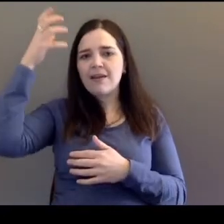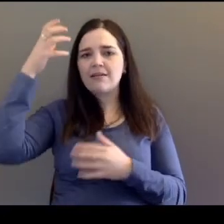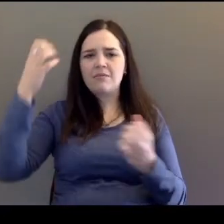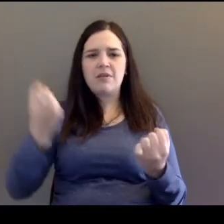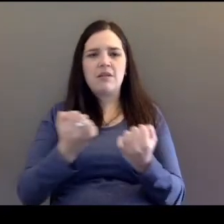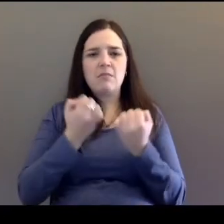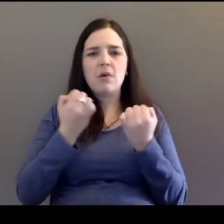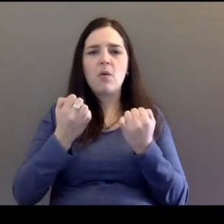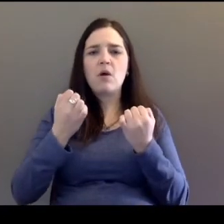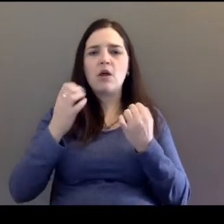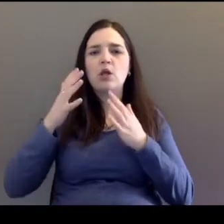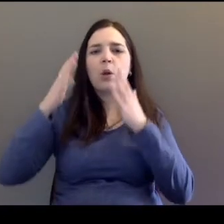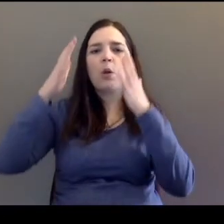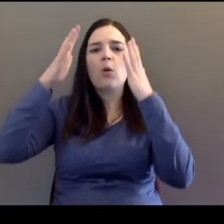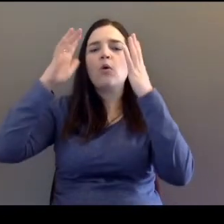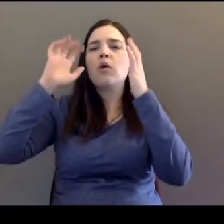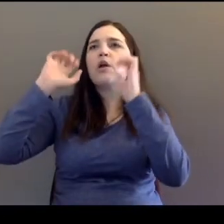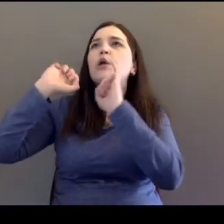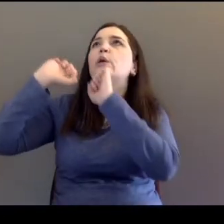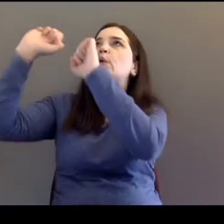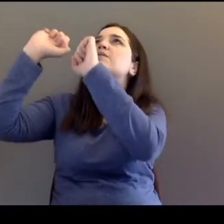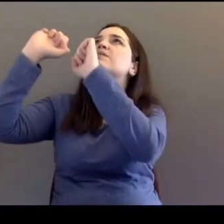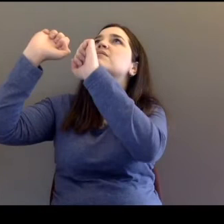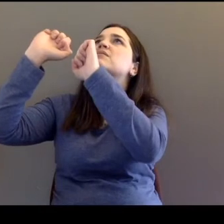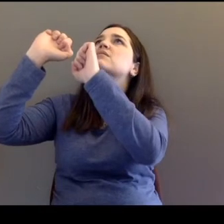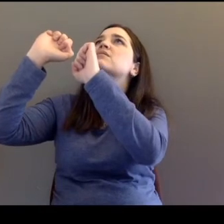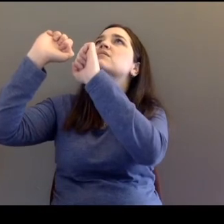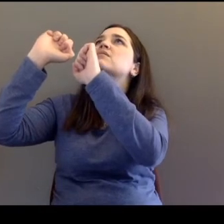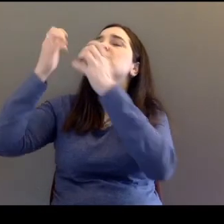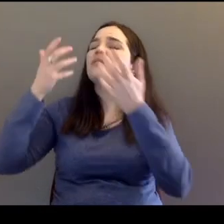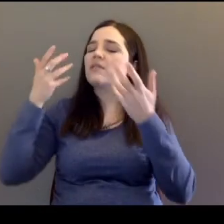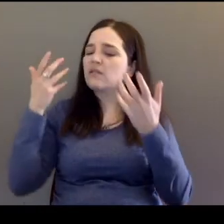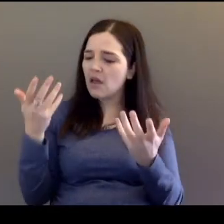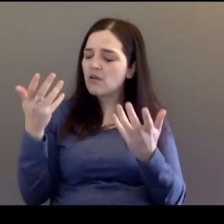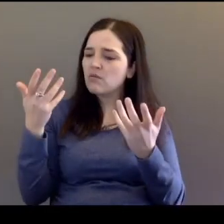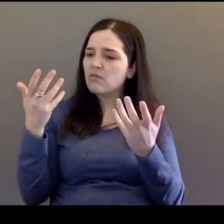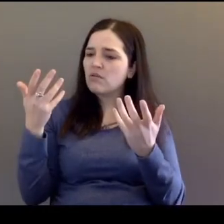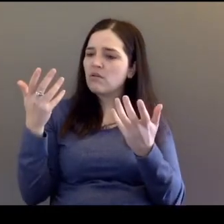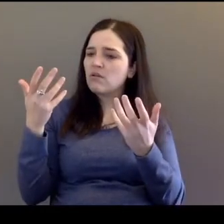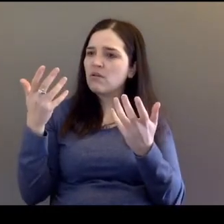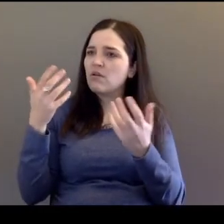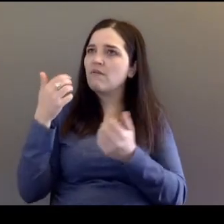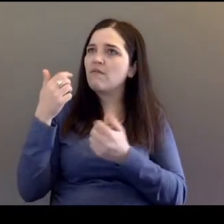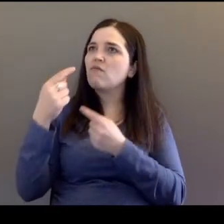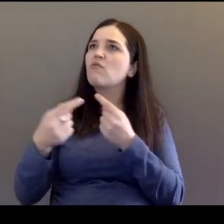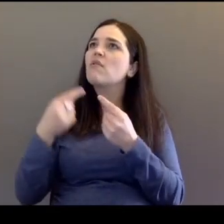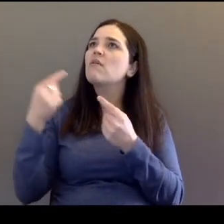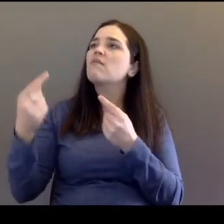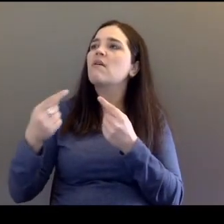power and the glory are yours, now and forever.